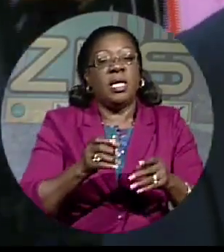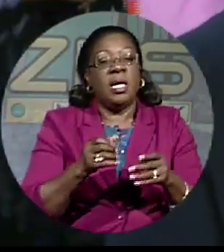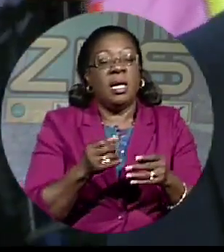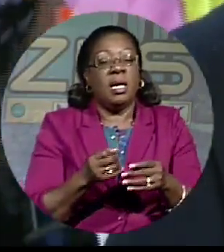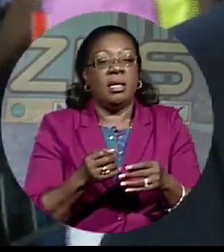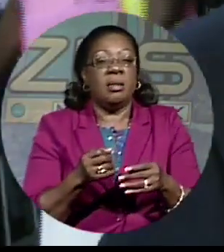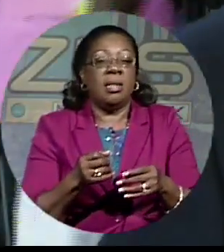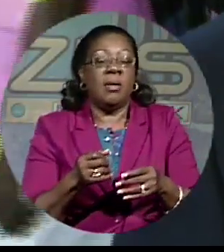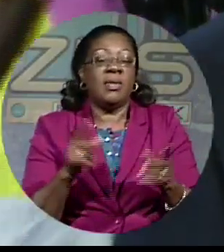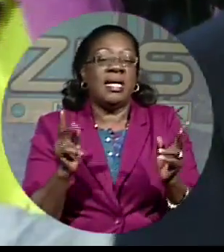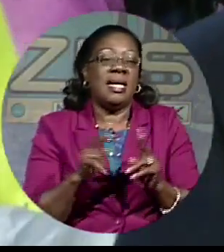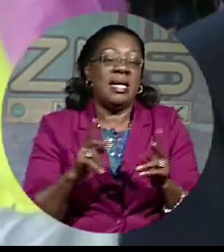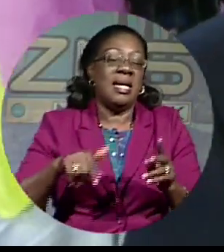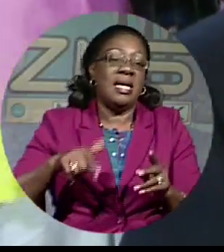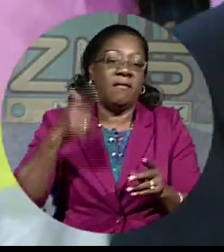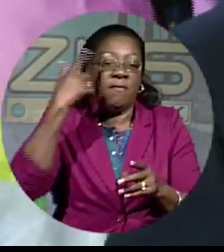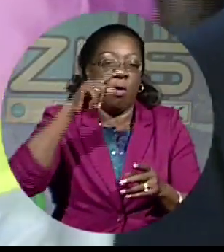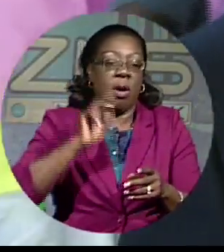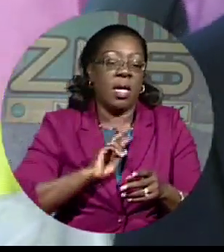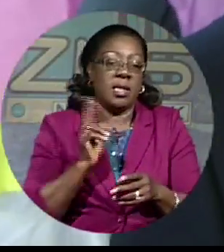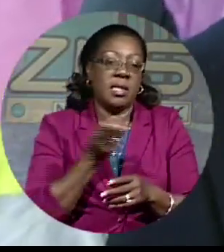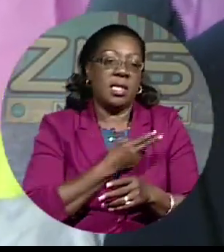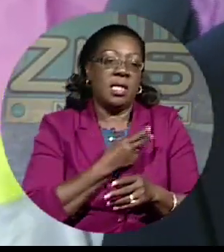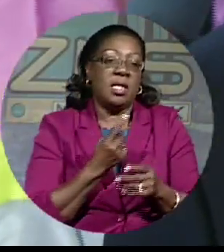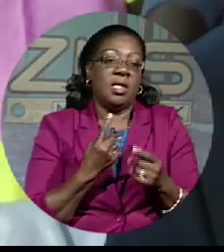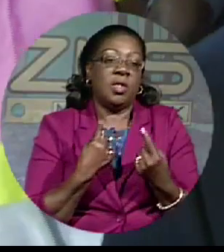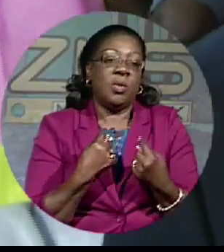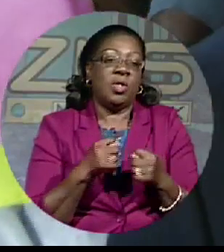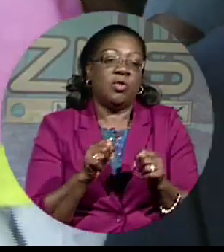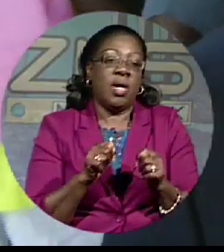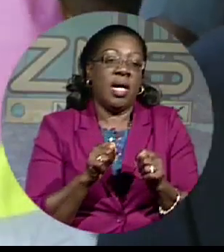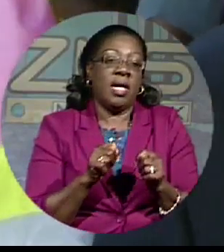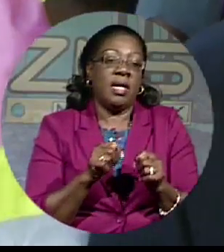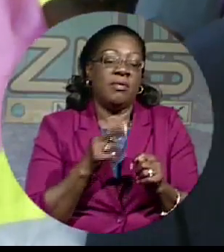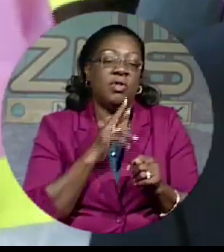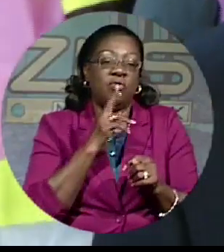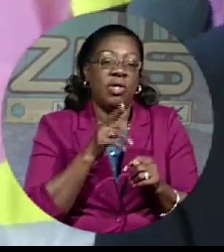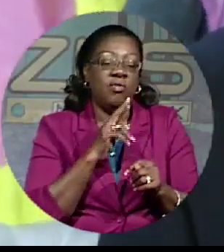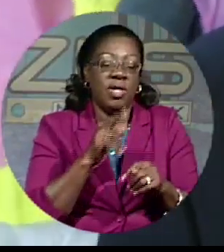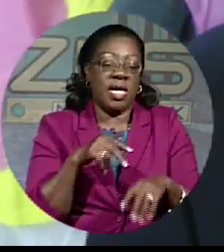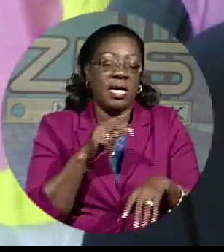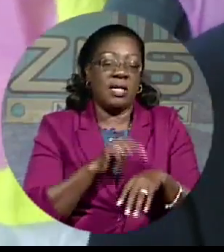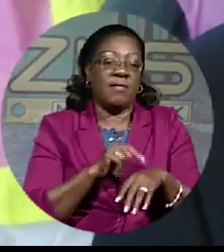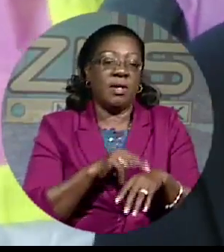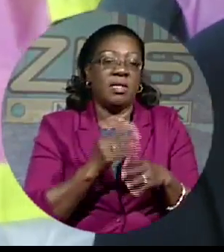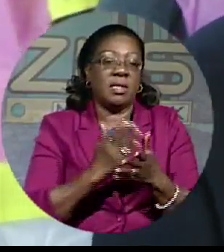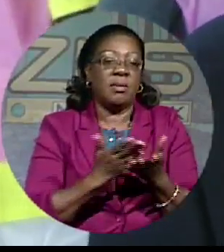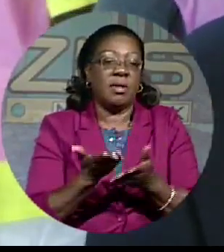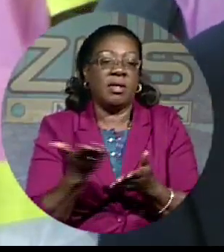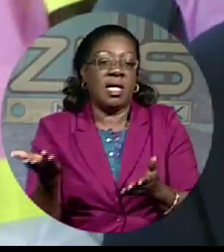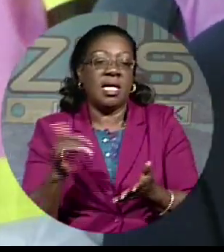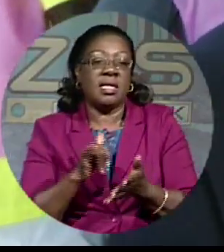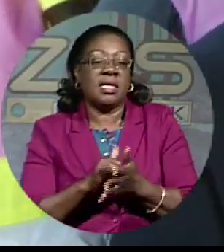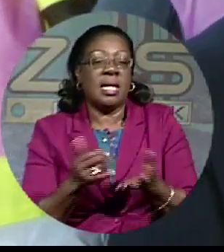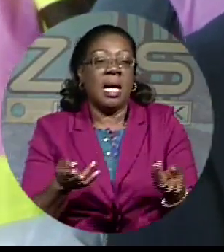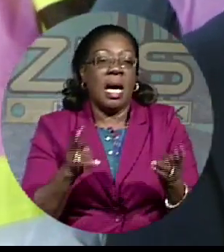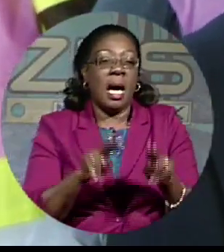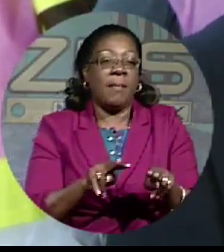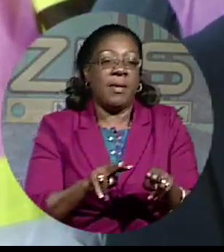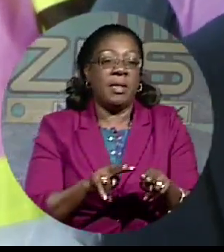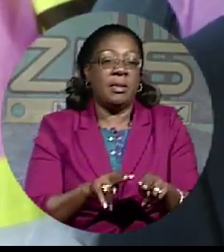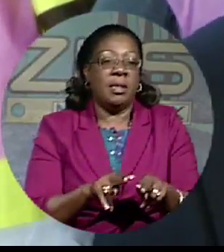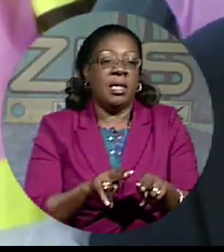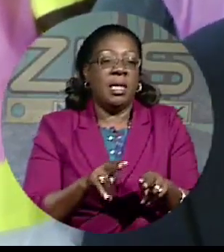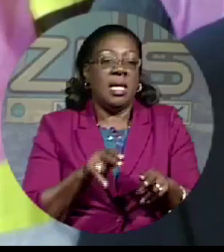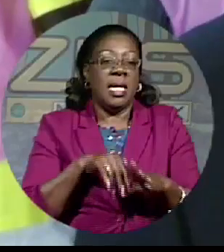little late for us, and I've been trying to do that, and that's really, really kind of difficult. And some of the things that happen,